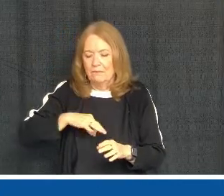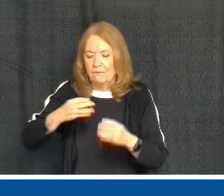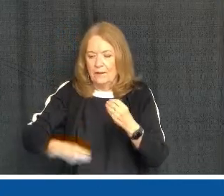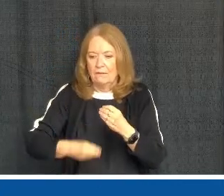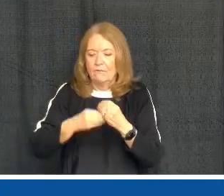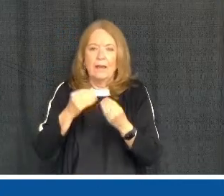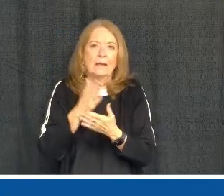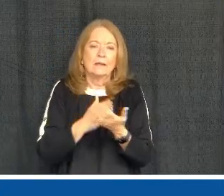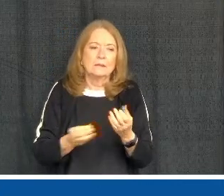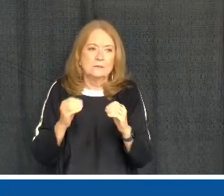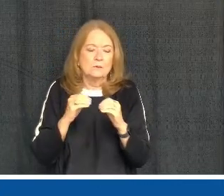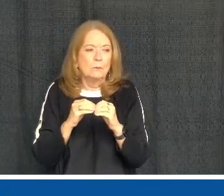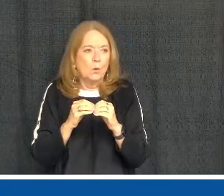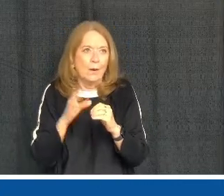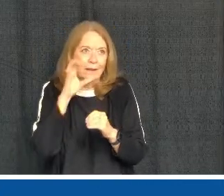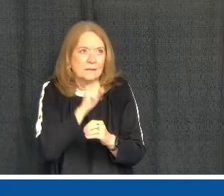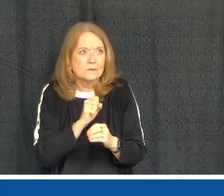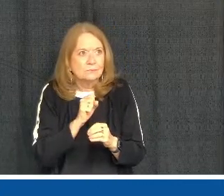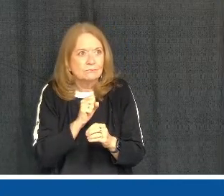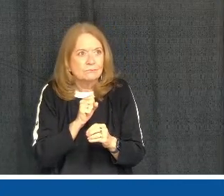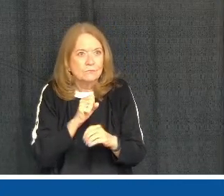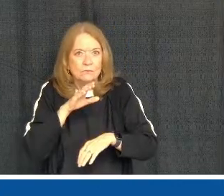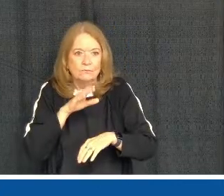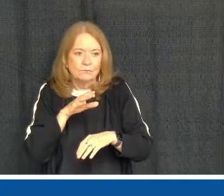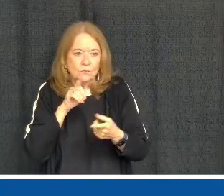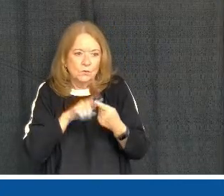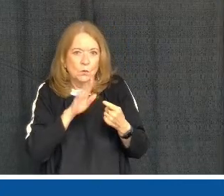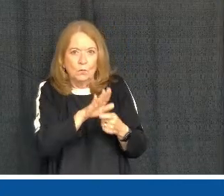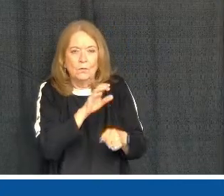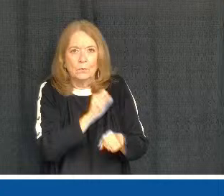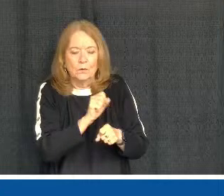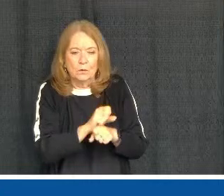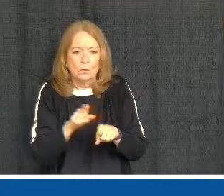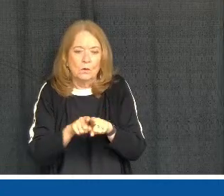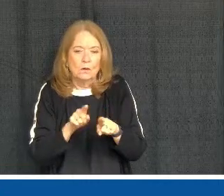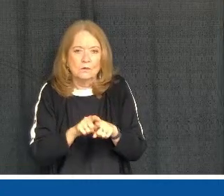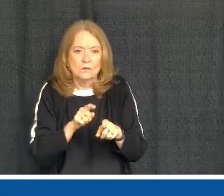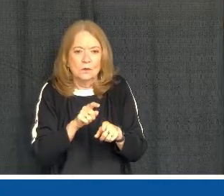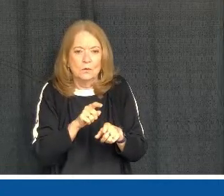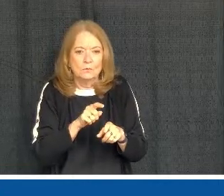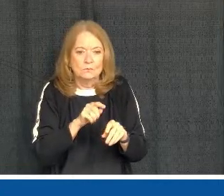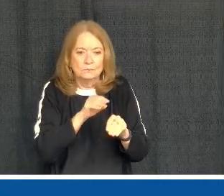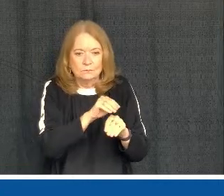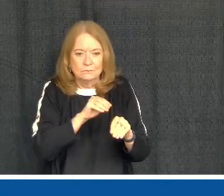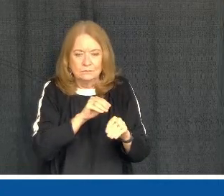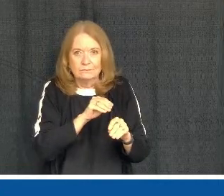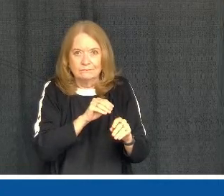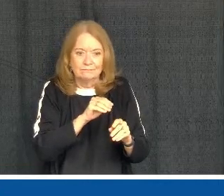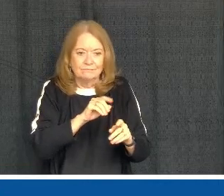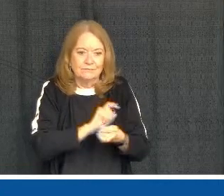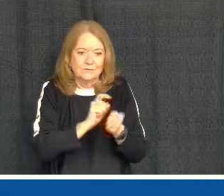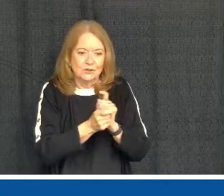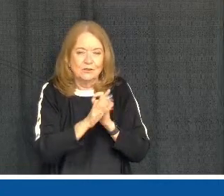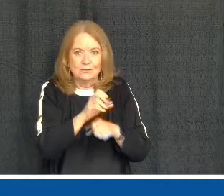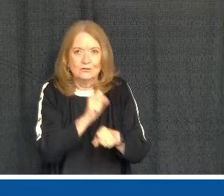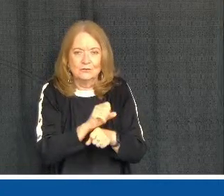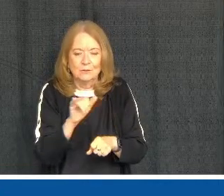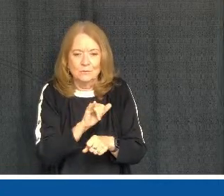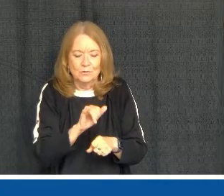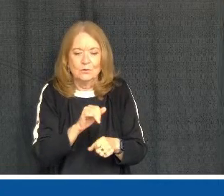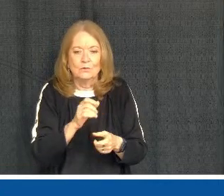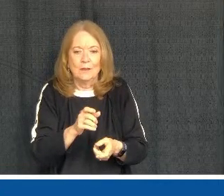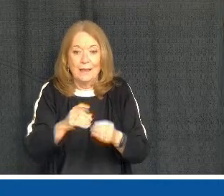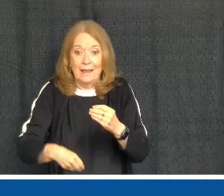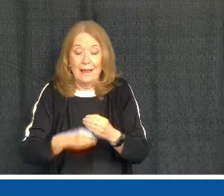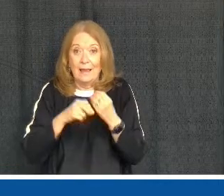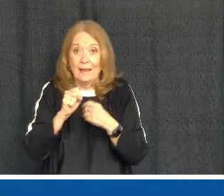some more, I guess, on their plate, we're also taking some off their plate. I know we worked with the mayor during the budget time to add staff to our department.